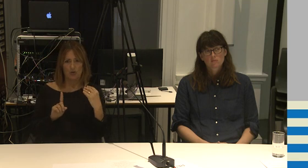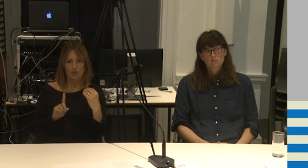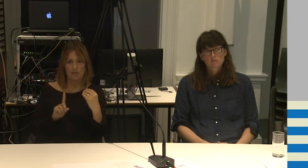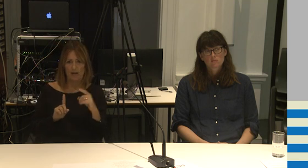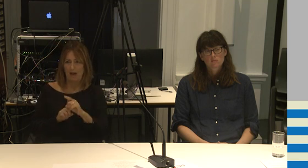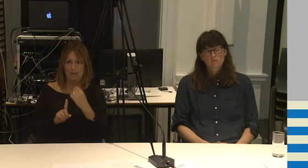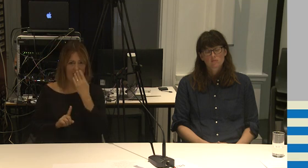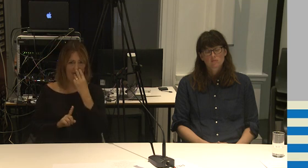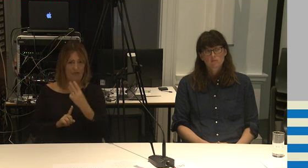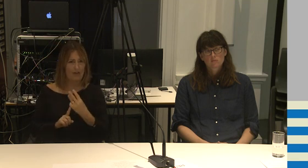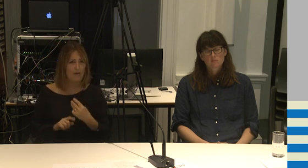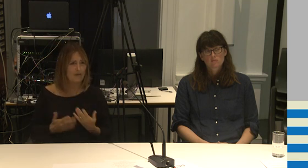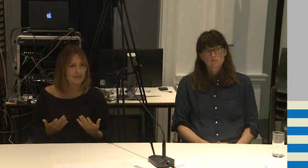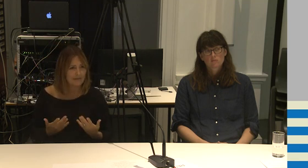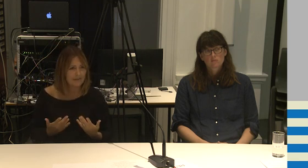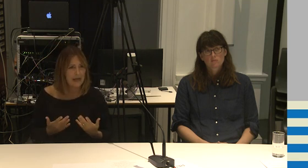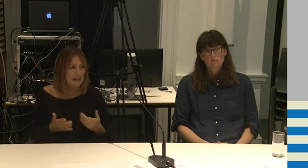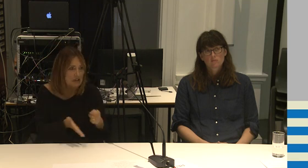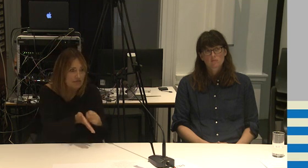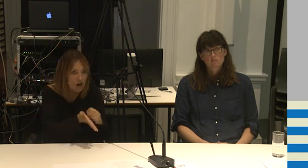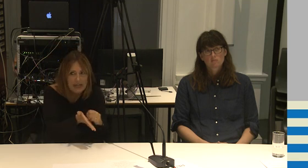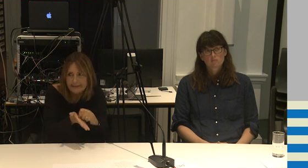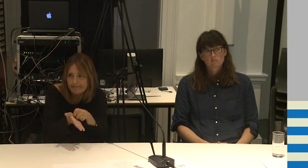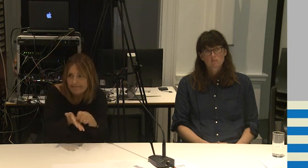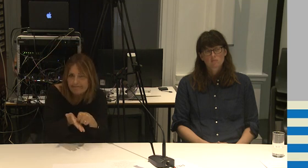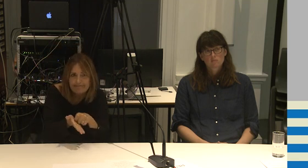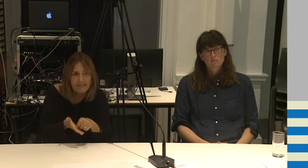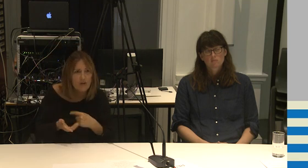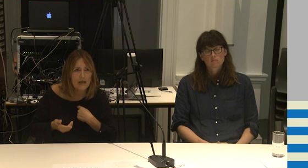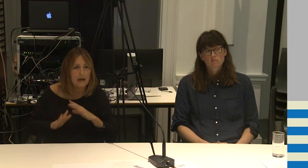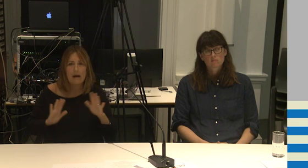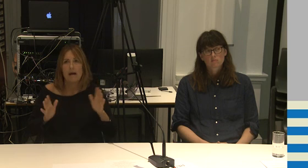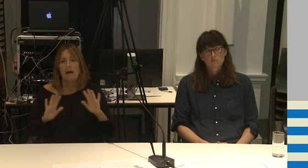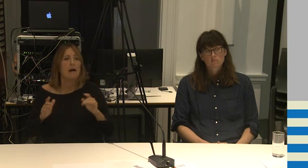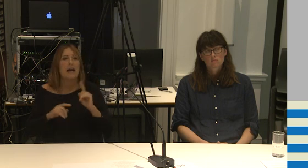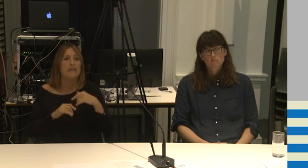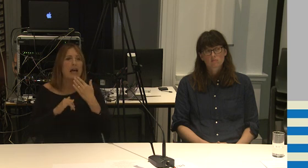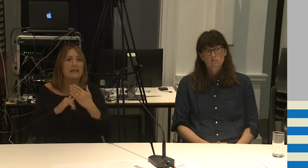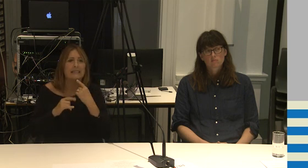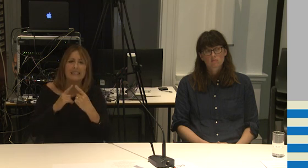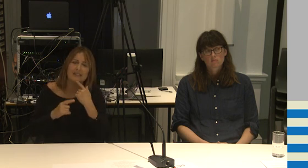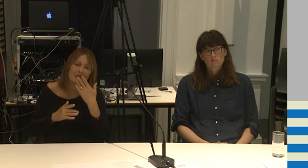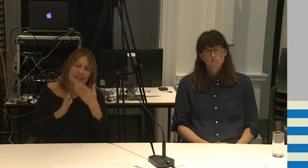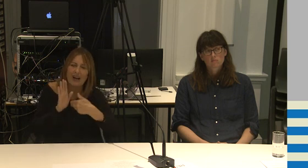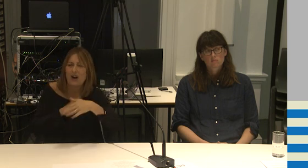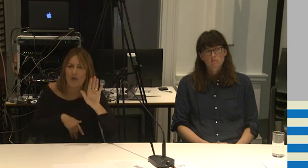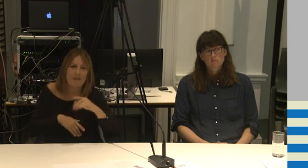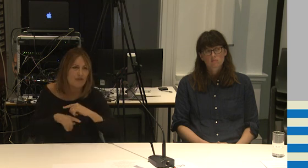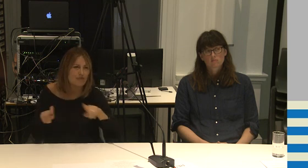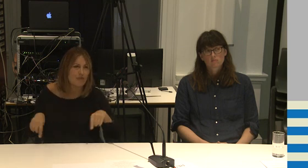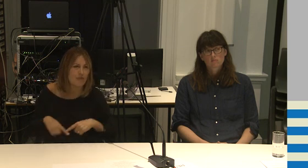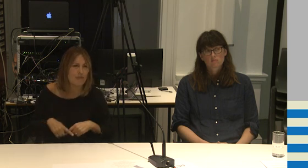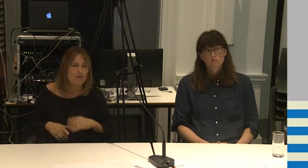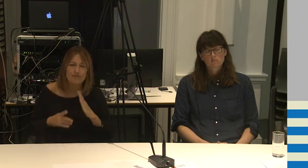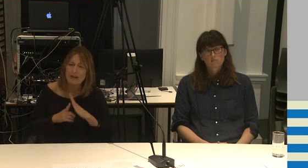a three-year-old and writing everything down. And like, it got to the point where my teachers were having to ask them to leave the room because they were